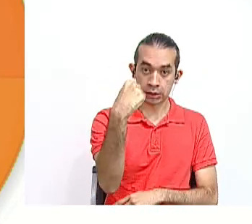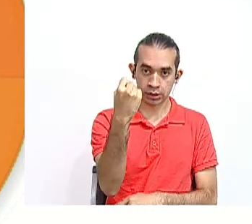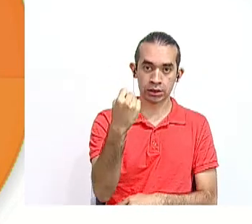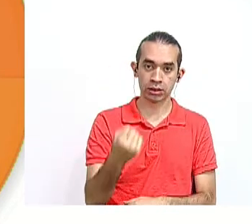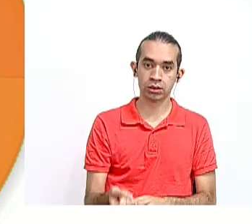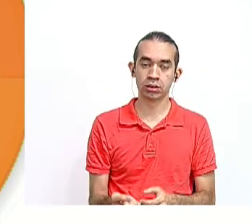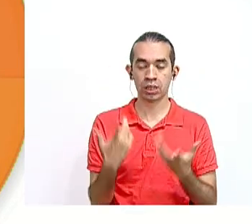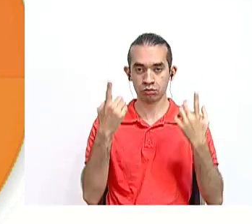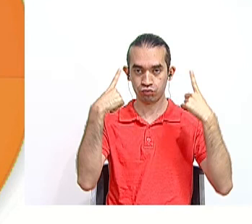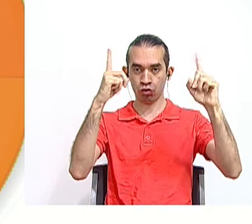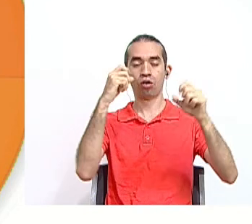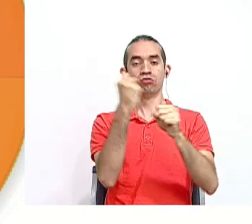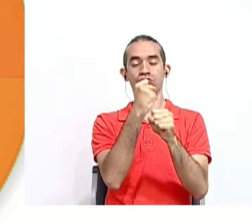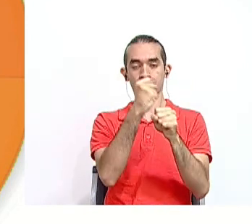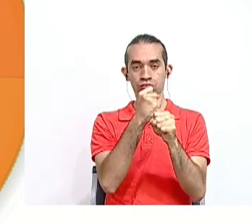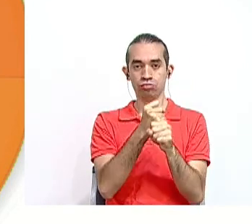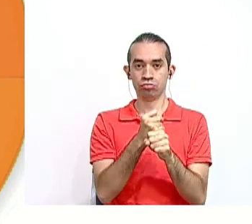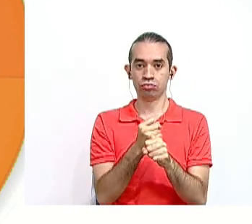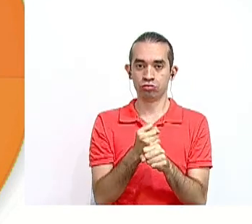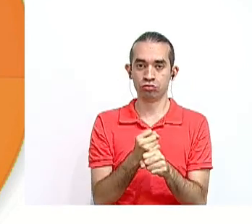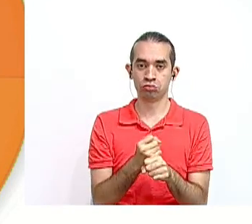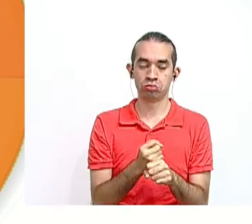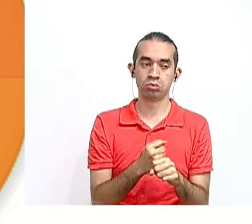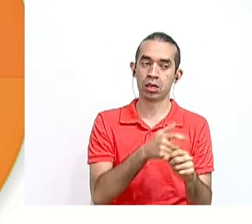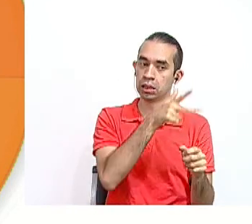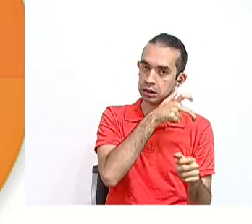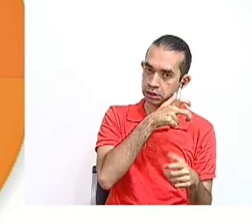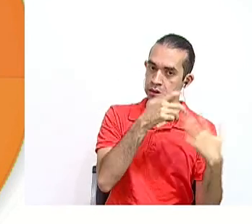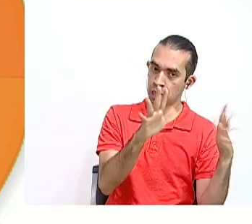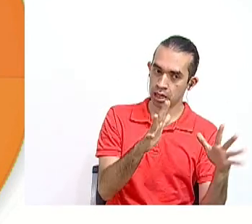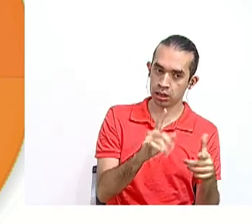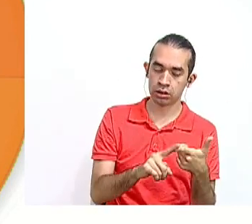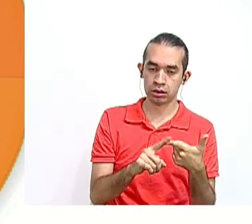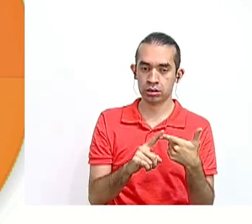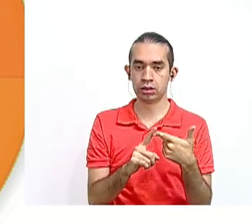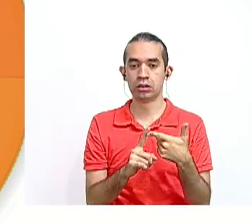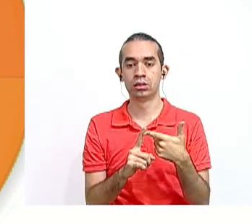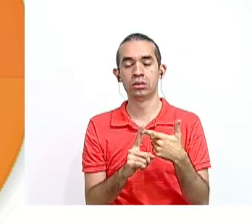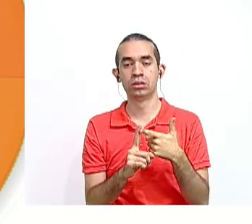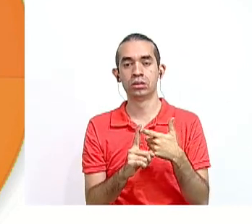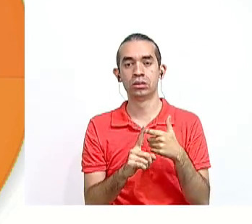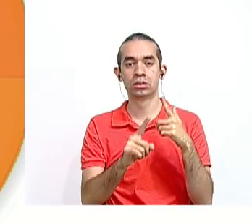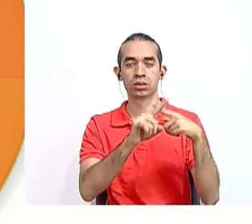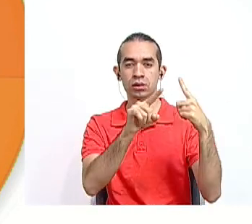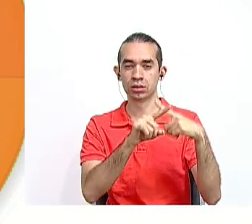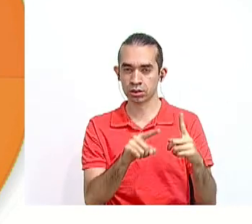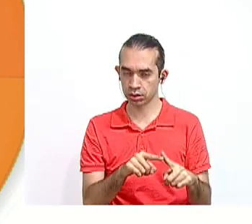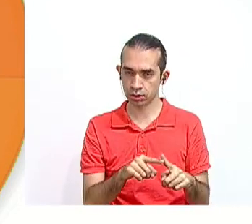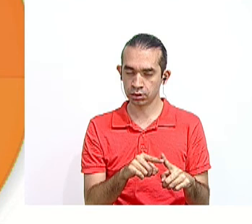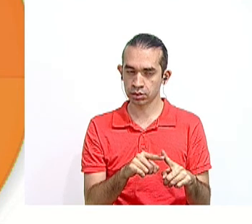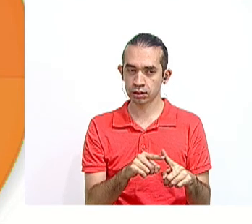the tasks. You were able to do the listening. You were able to identify the different